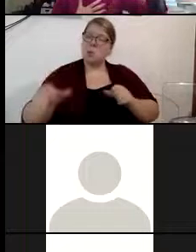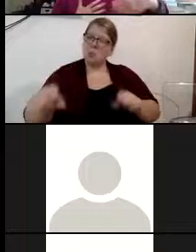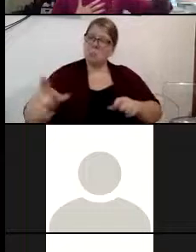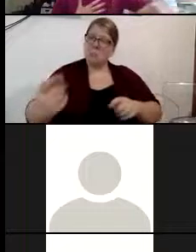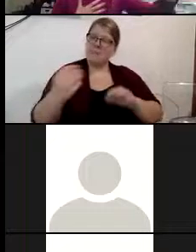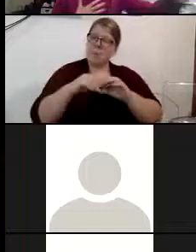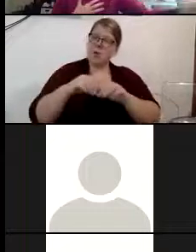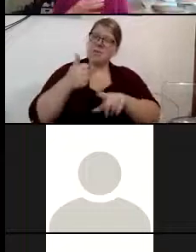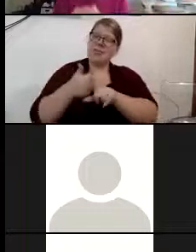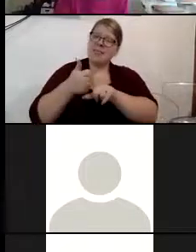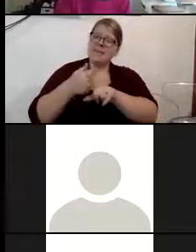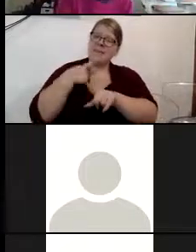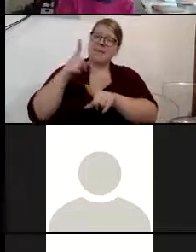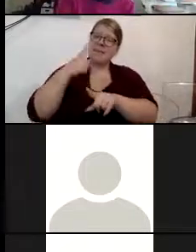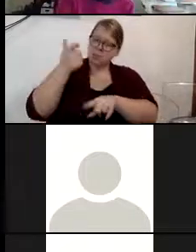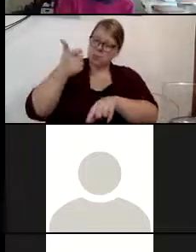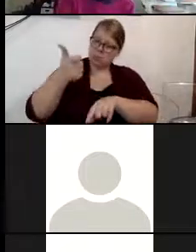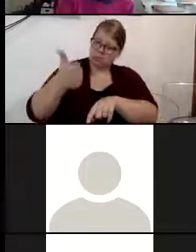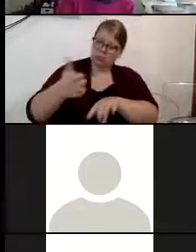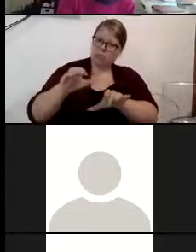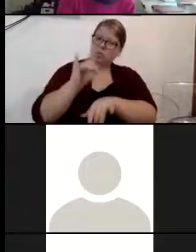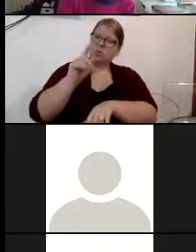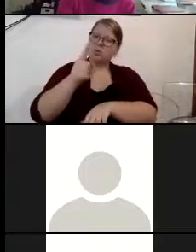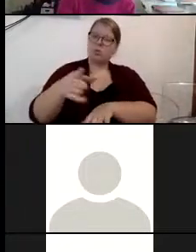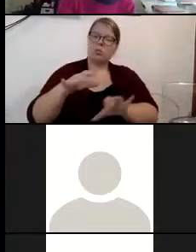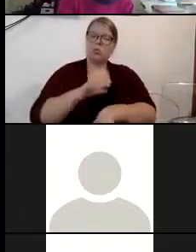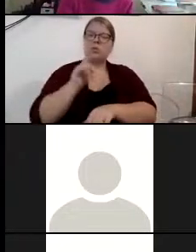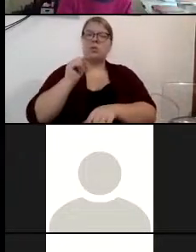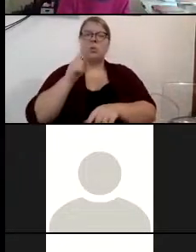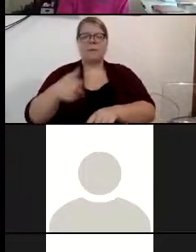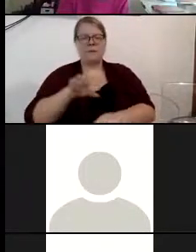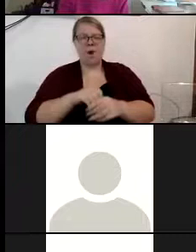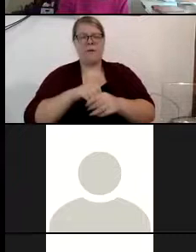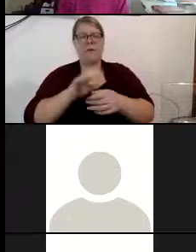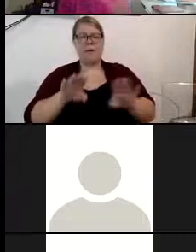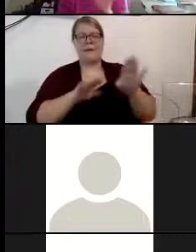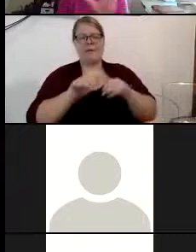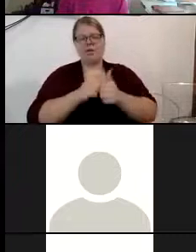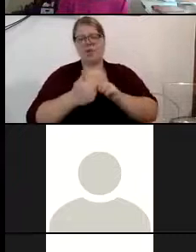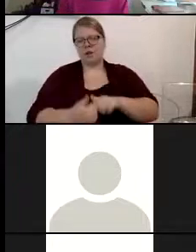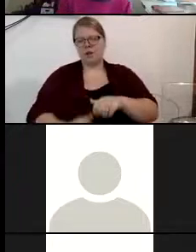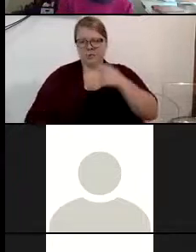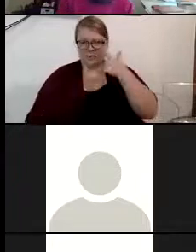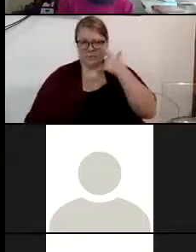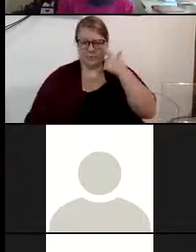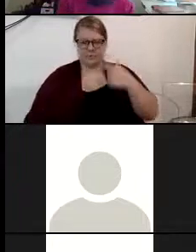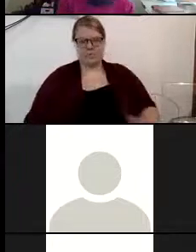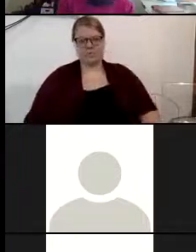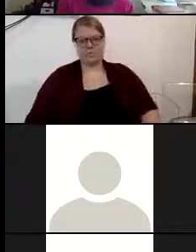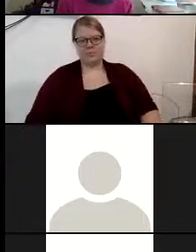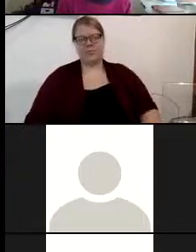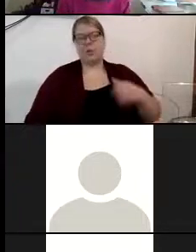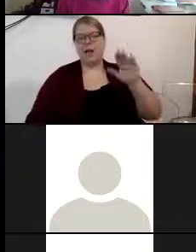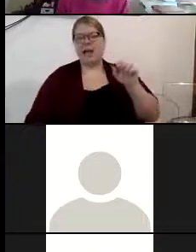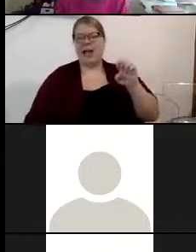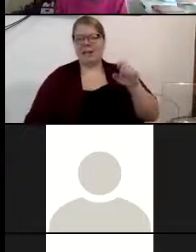You're the one making these difficult choices and engaging in behavior change. So let's look at Nick as an